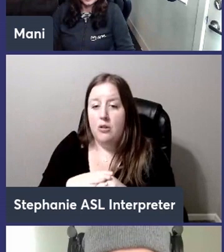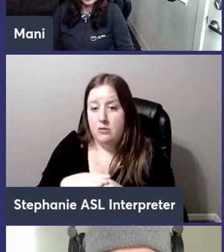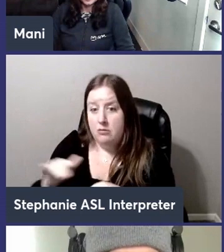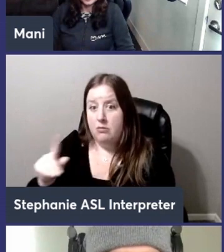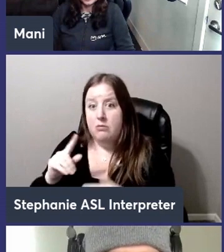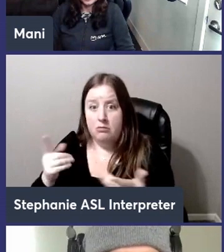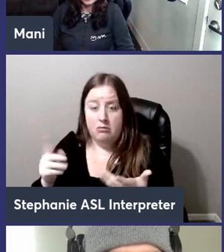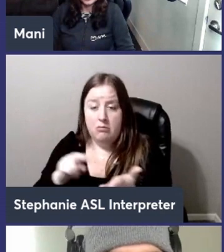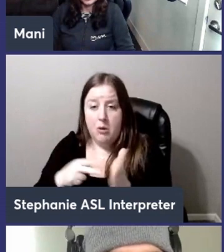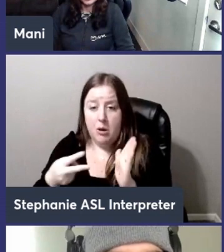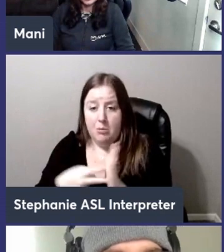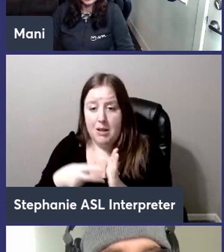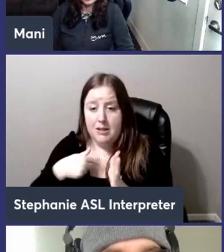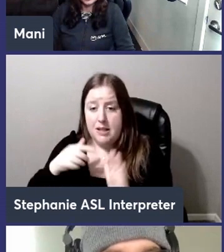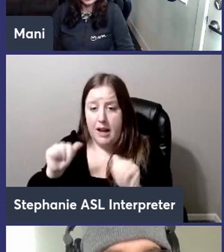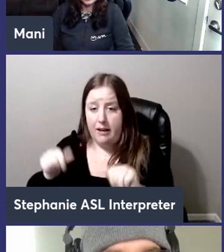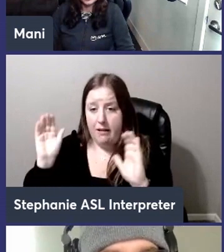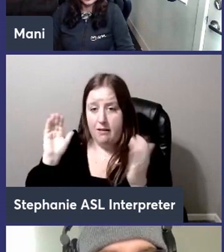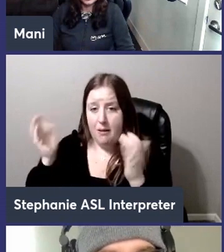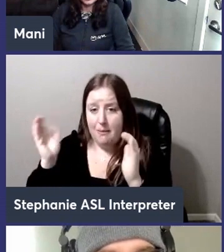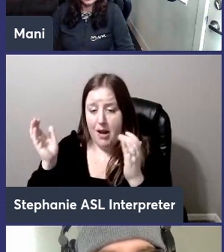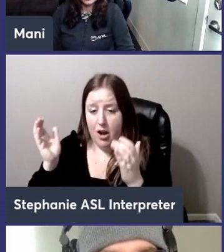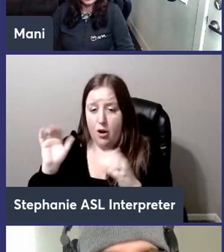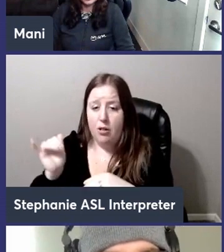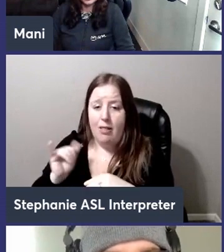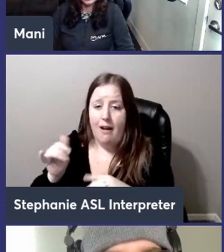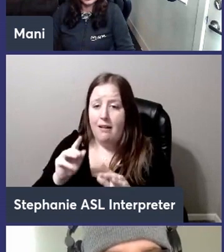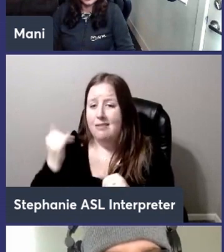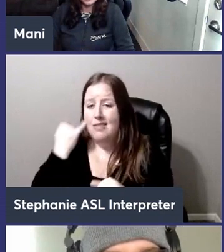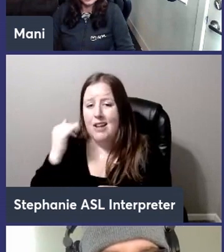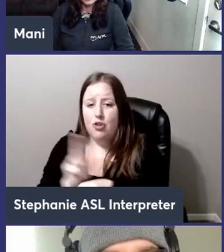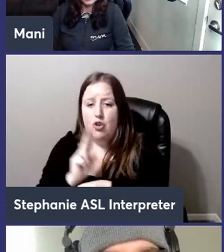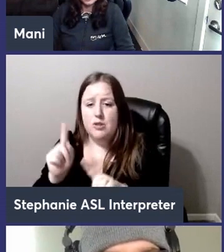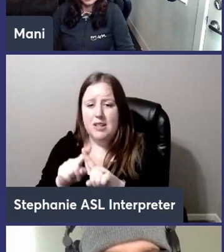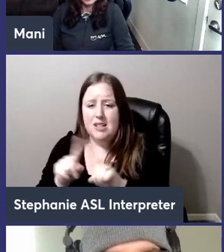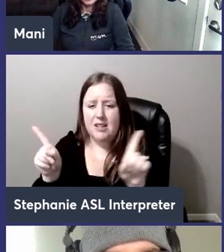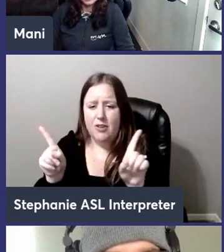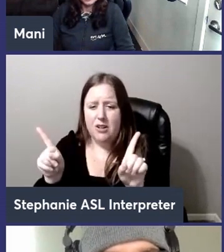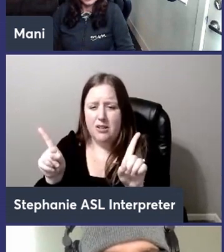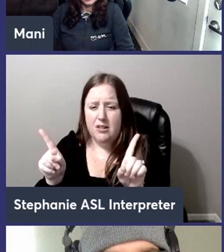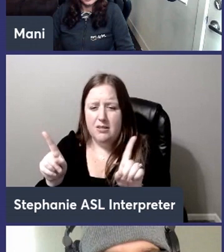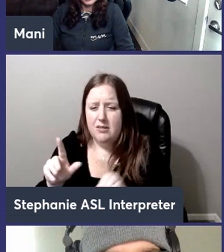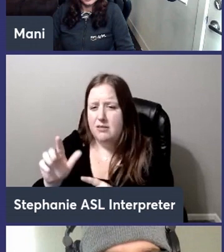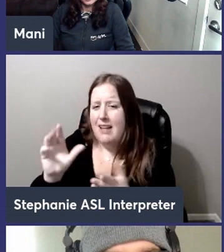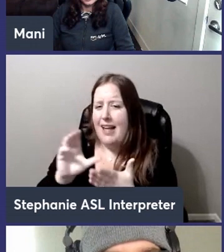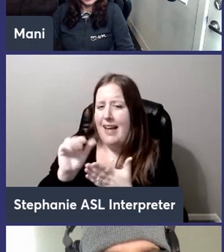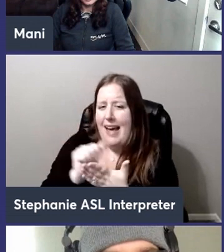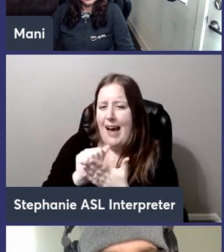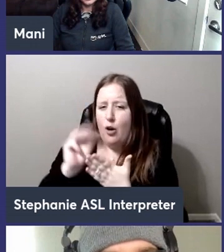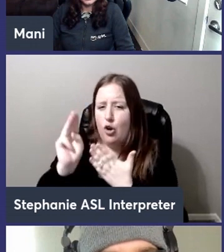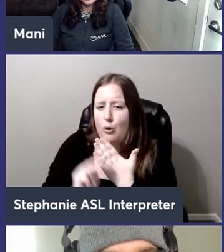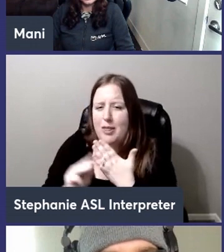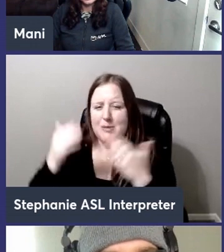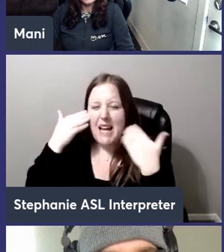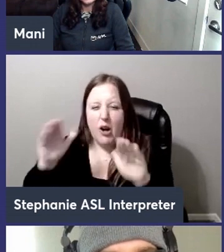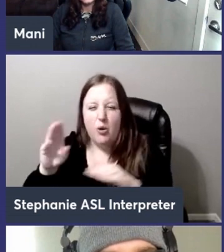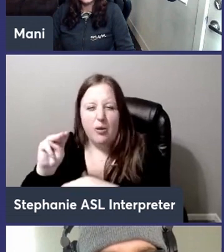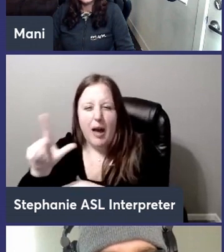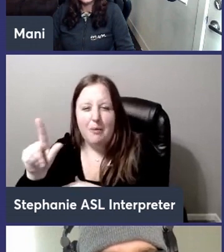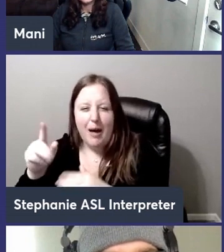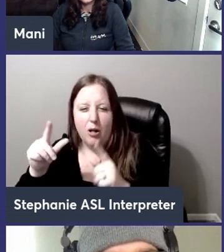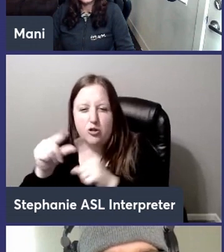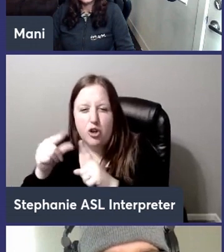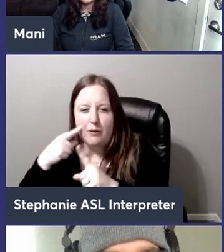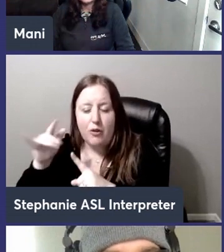extend to me being able to compare, like if I've used different, I'm going to use the word algorithms because I don't know what the ML term for it is, but does